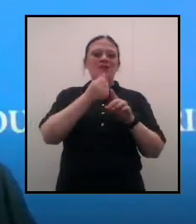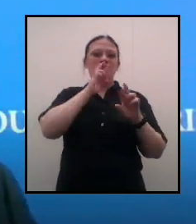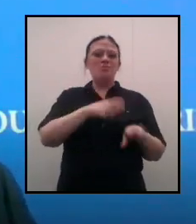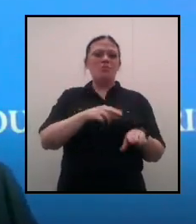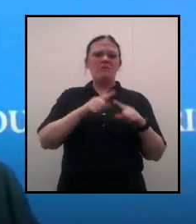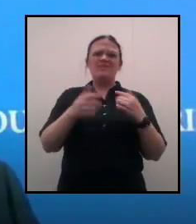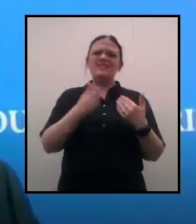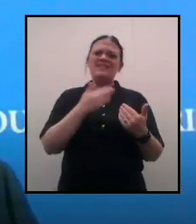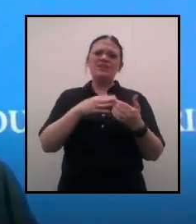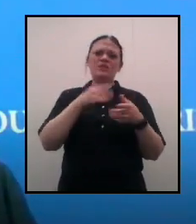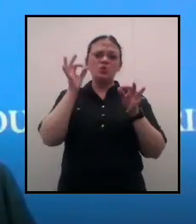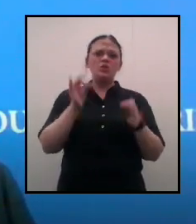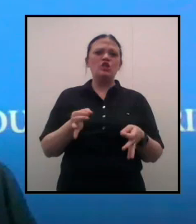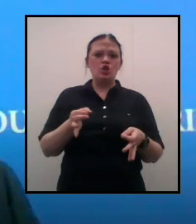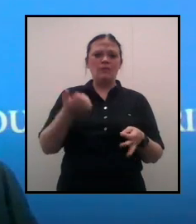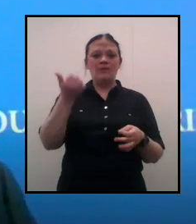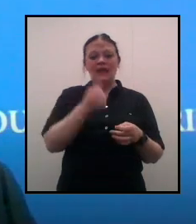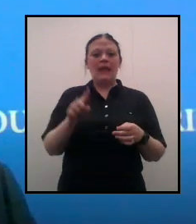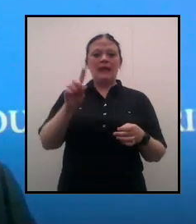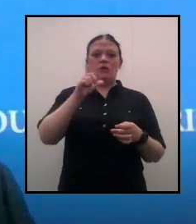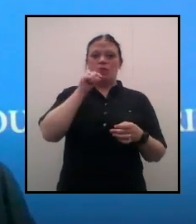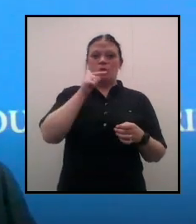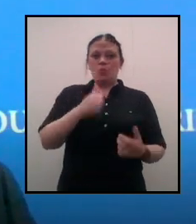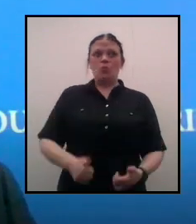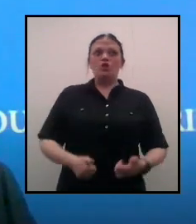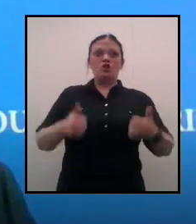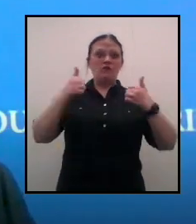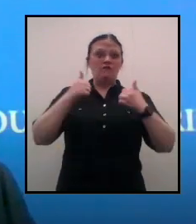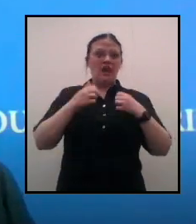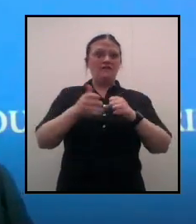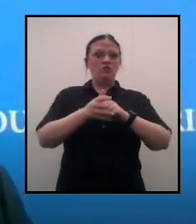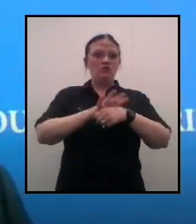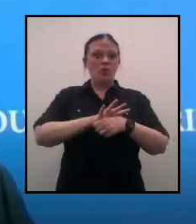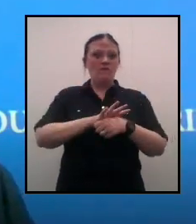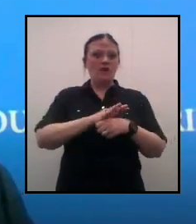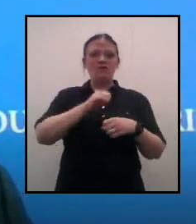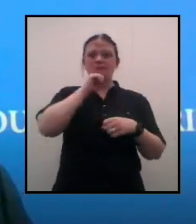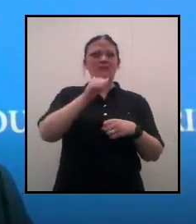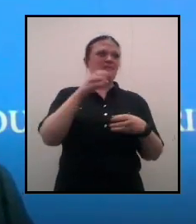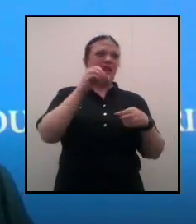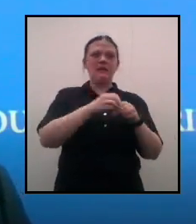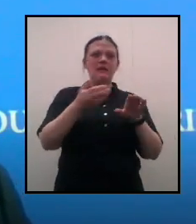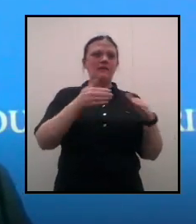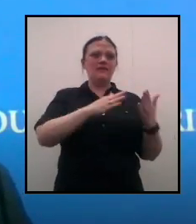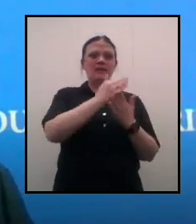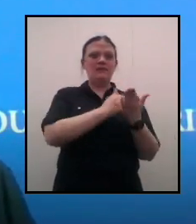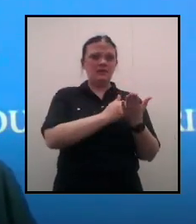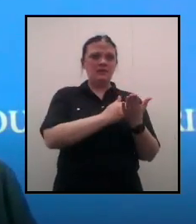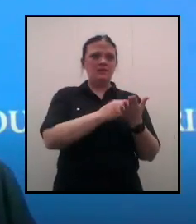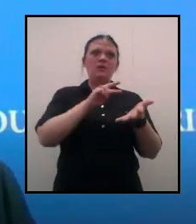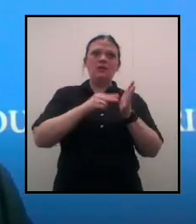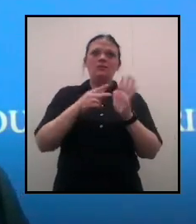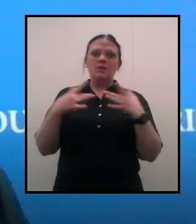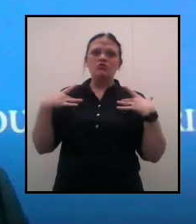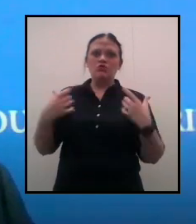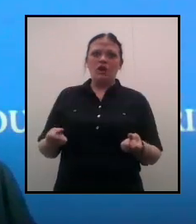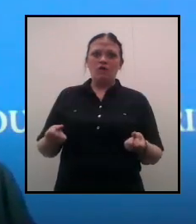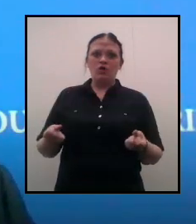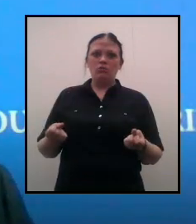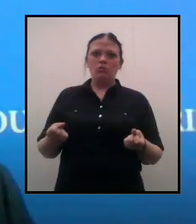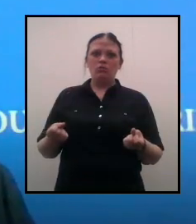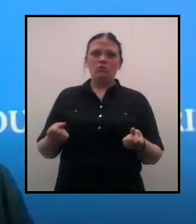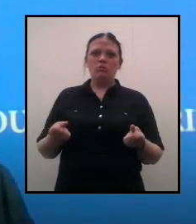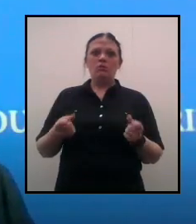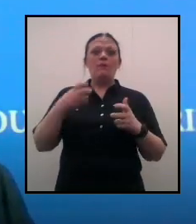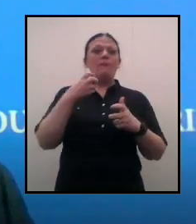it's pretty easy to determine that anybody who survives coronavirus and is not part of our death listing has recovered from the coronavirus.